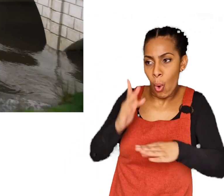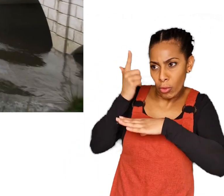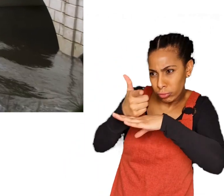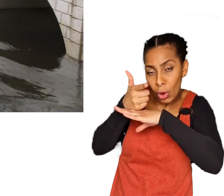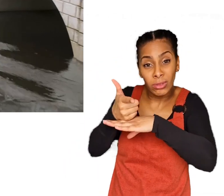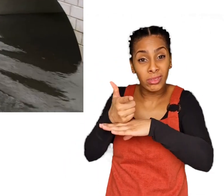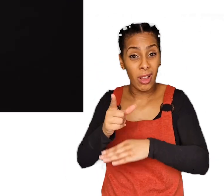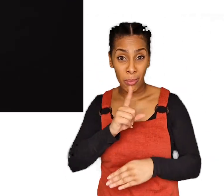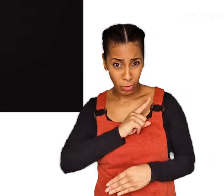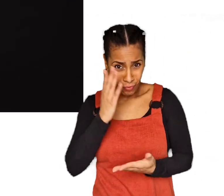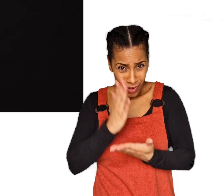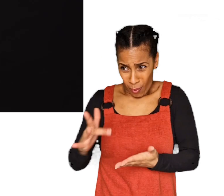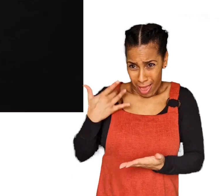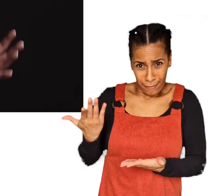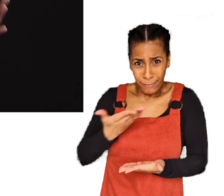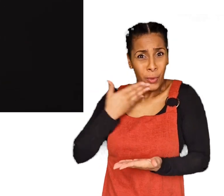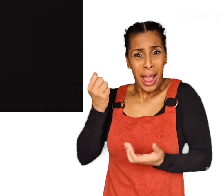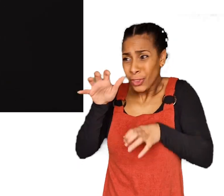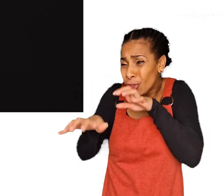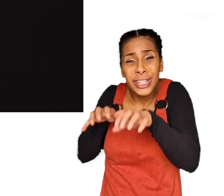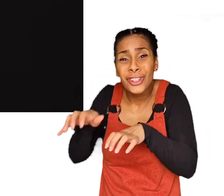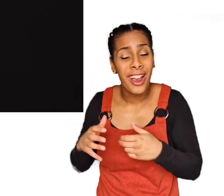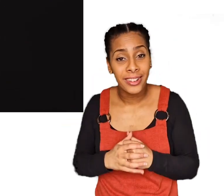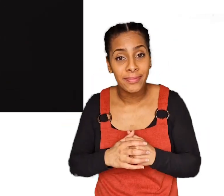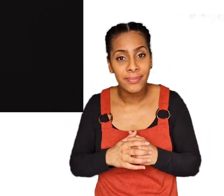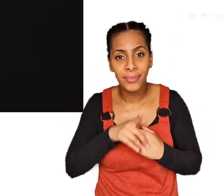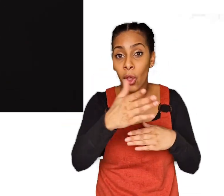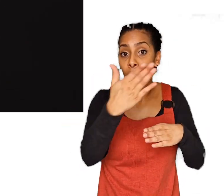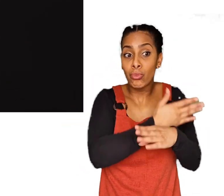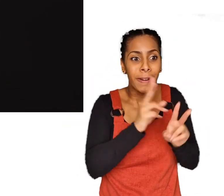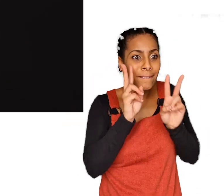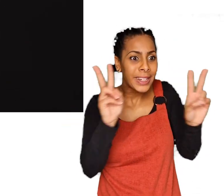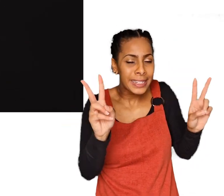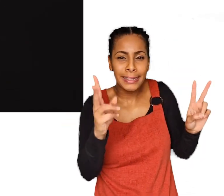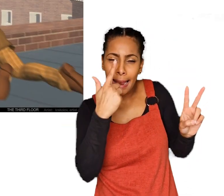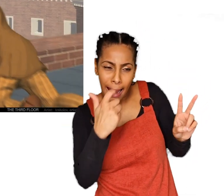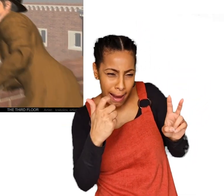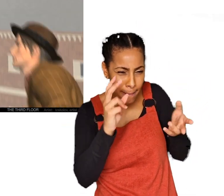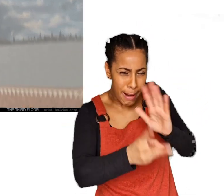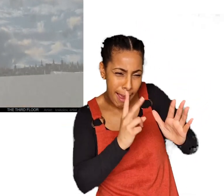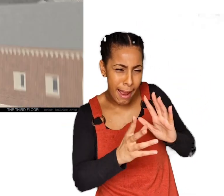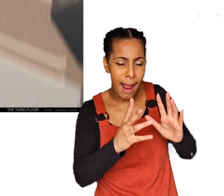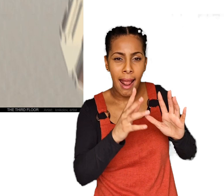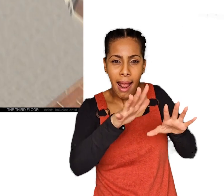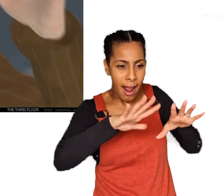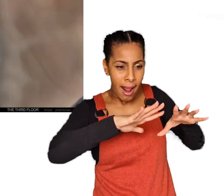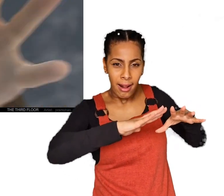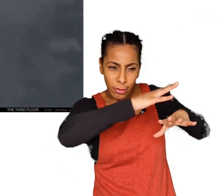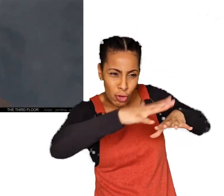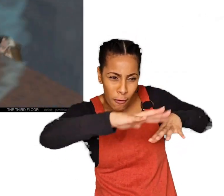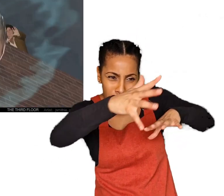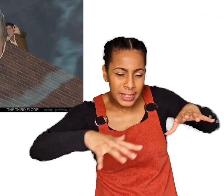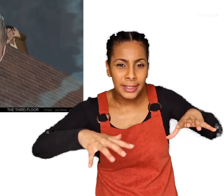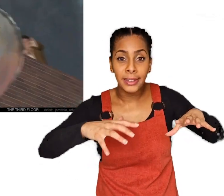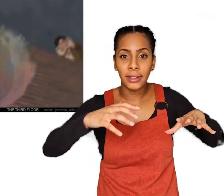real life, you don't have that creature. When you previs it, you can actually plan the geography of the creature, how